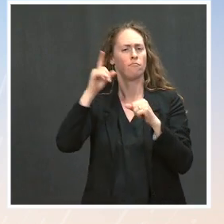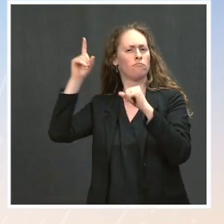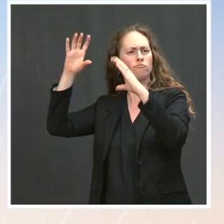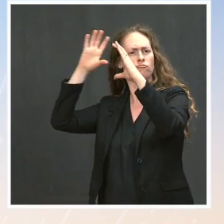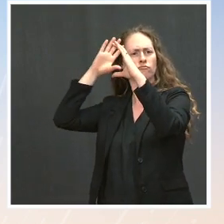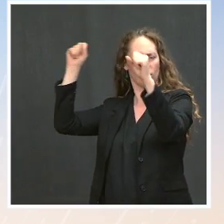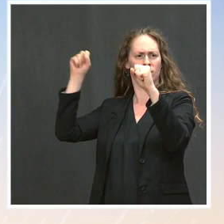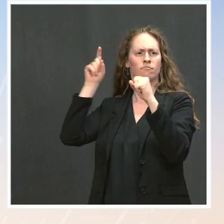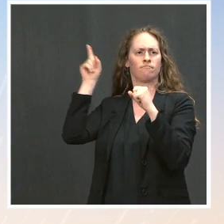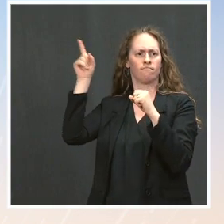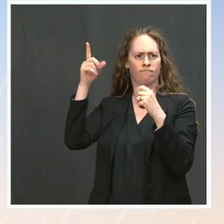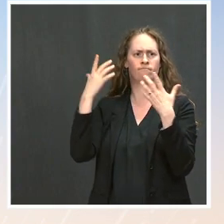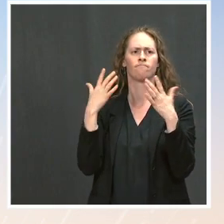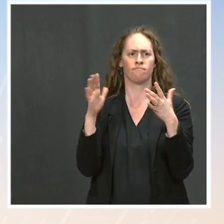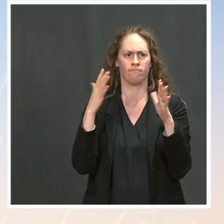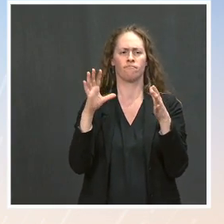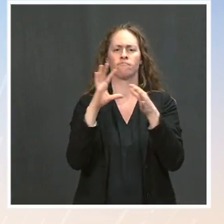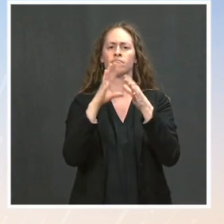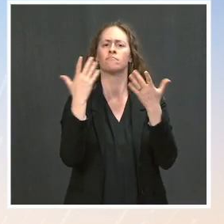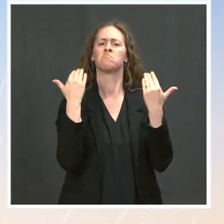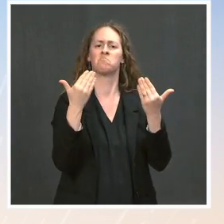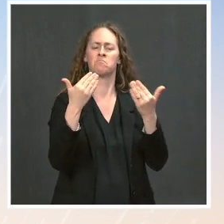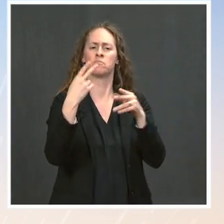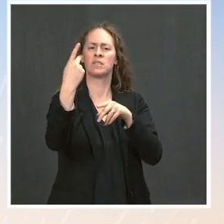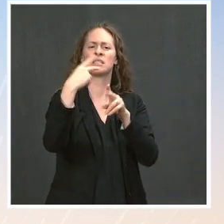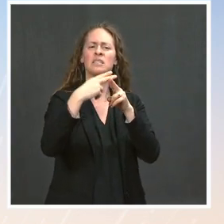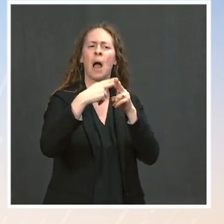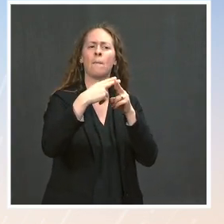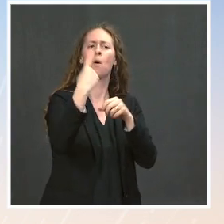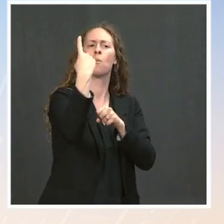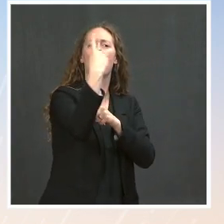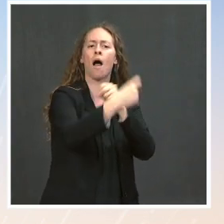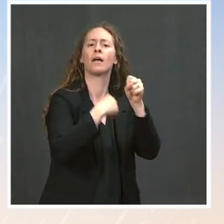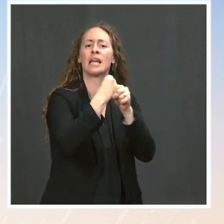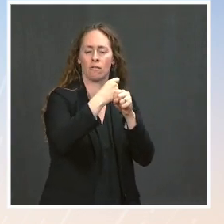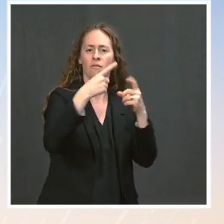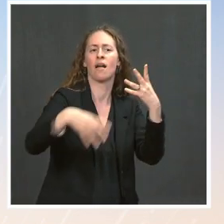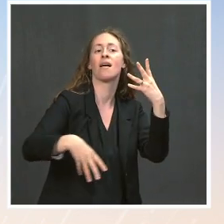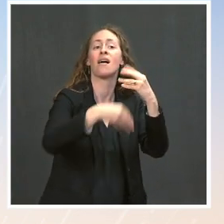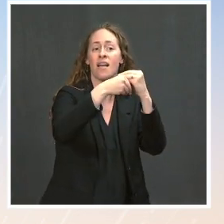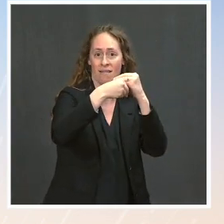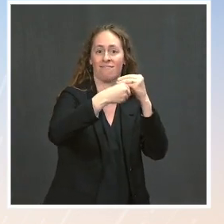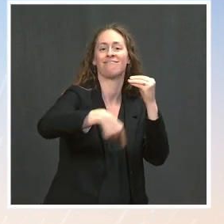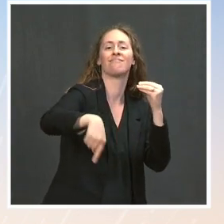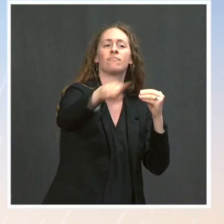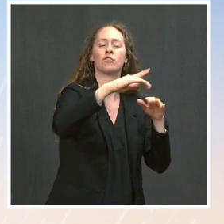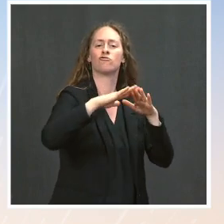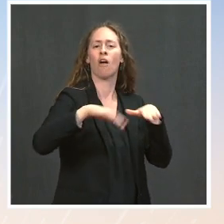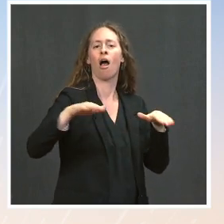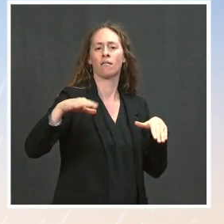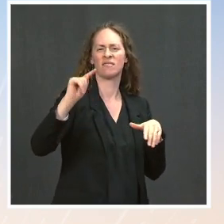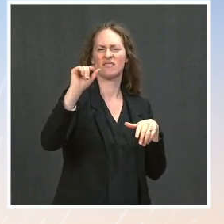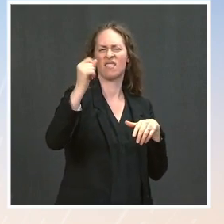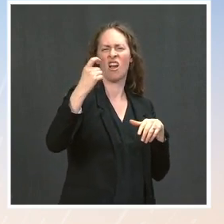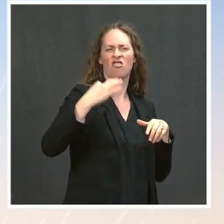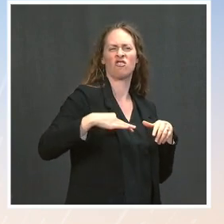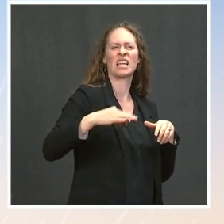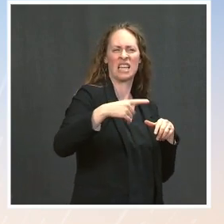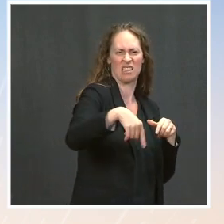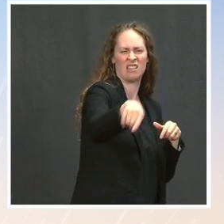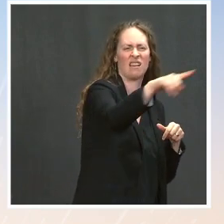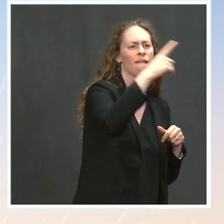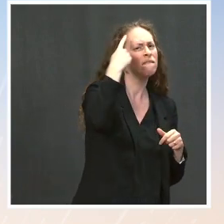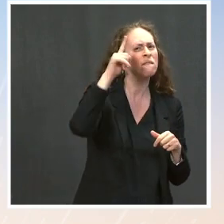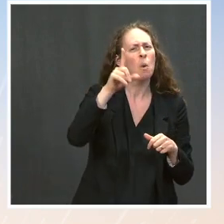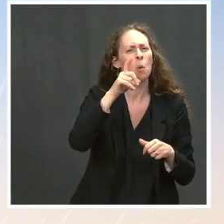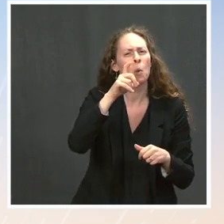a temporary one-year expansion of the child tax credit in his American Rescue Plan, which he